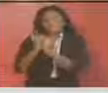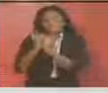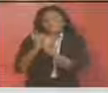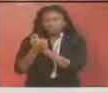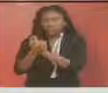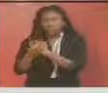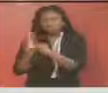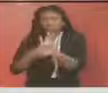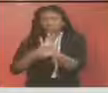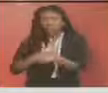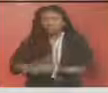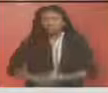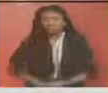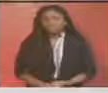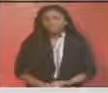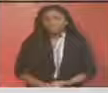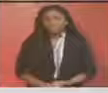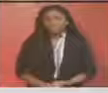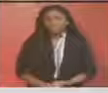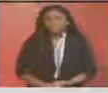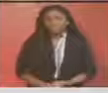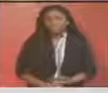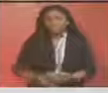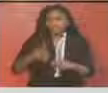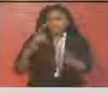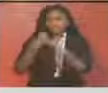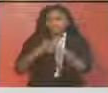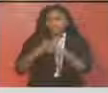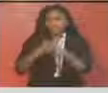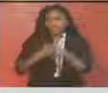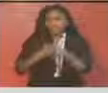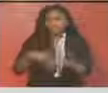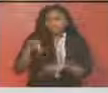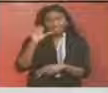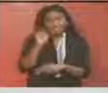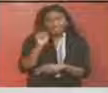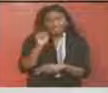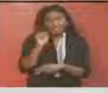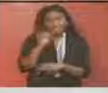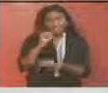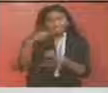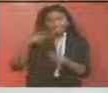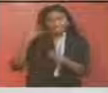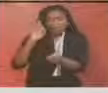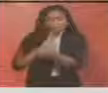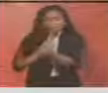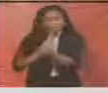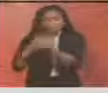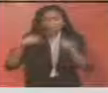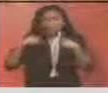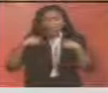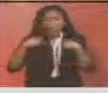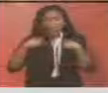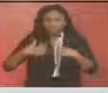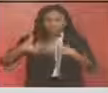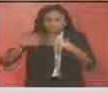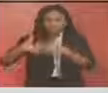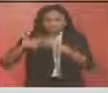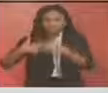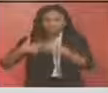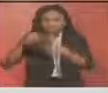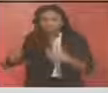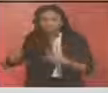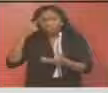changes. Now, a technique called genome sequencing can be used to detect and track the mutations that occur, and